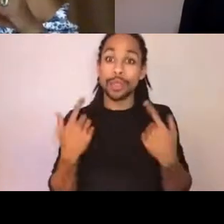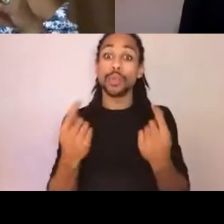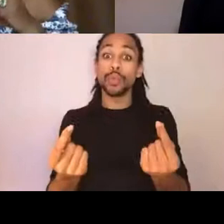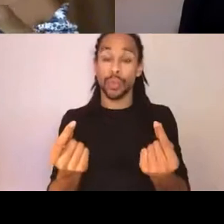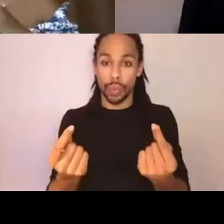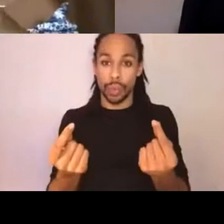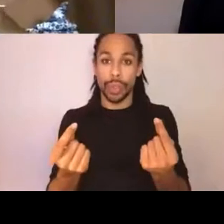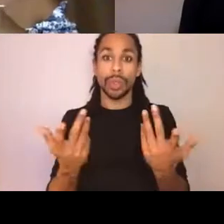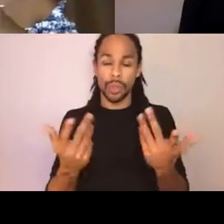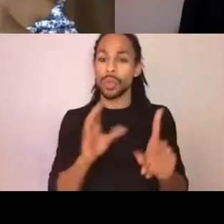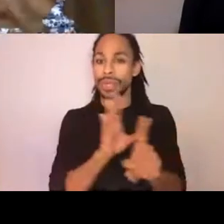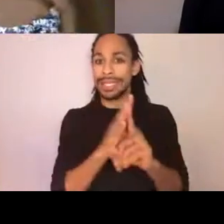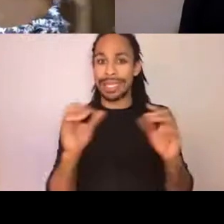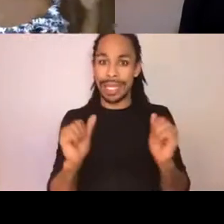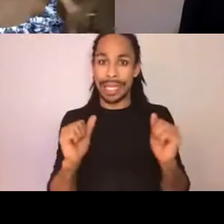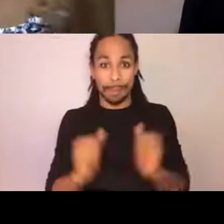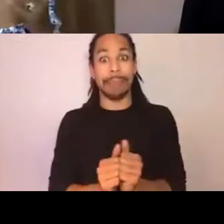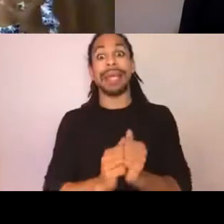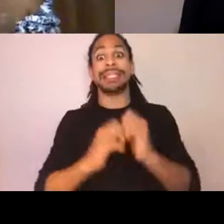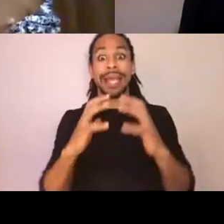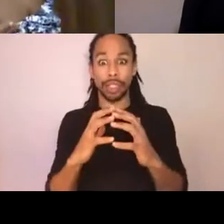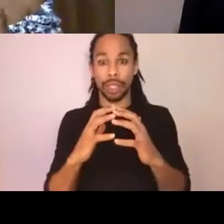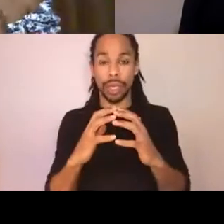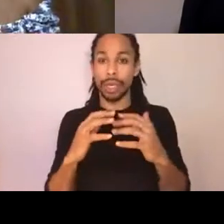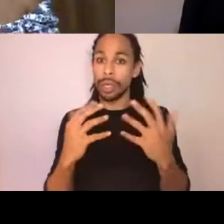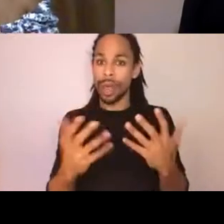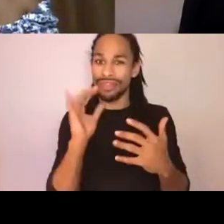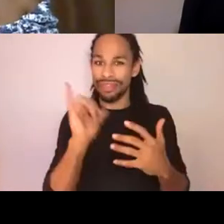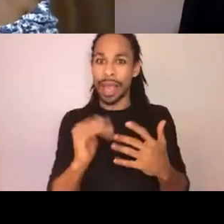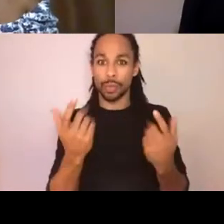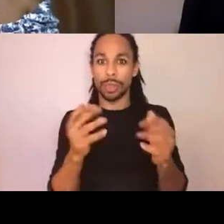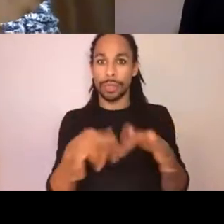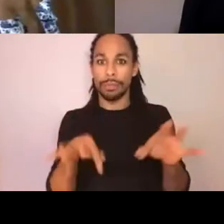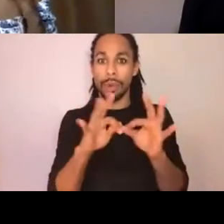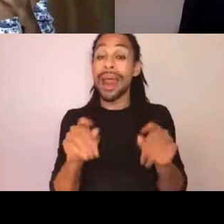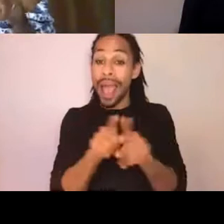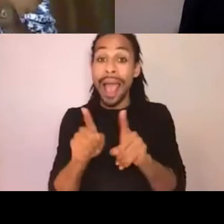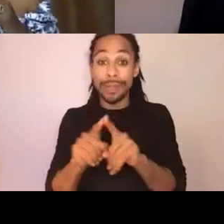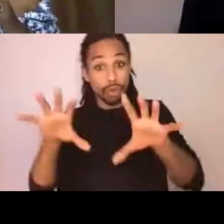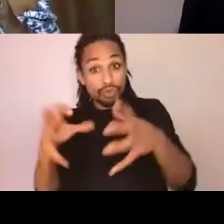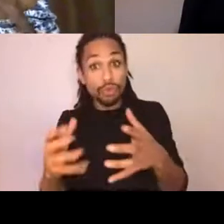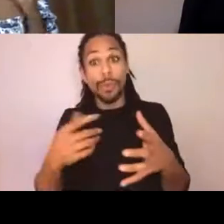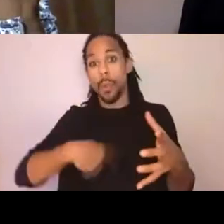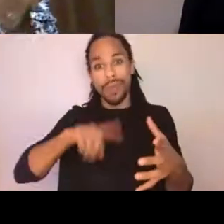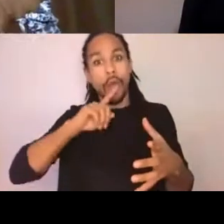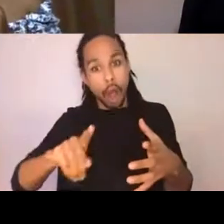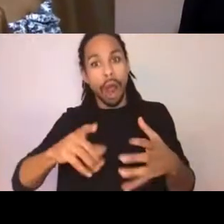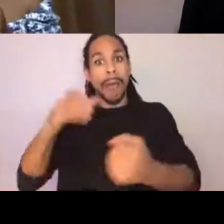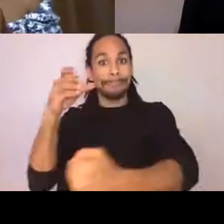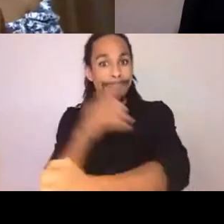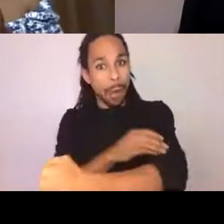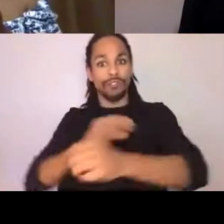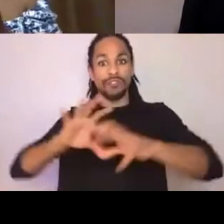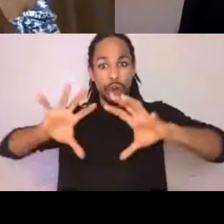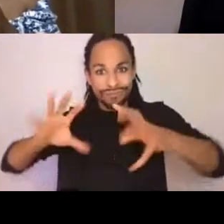its implementation. And as a group, we are a powerful force, right? As a group, you know, in the